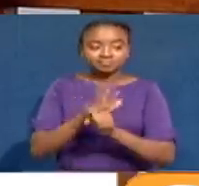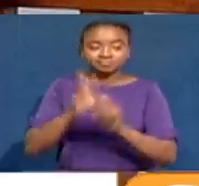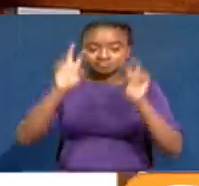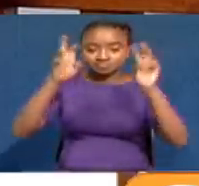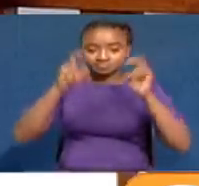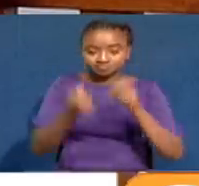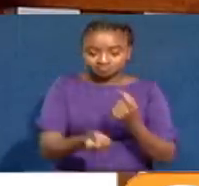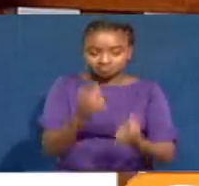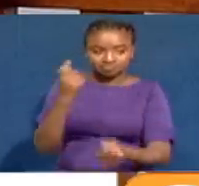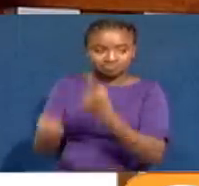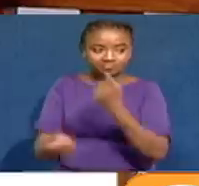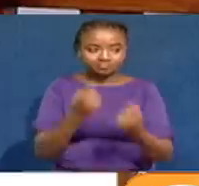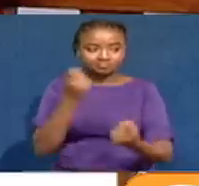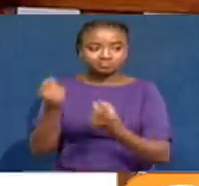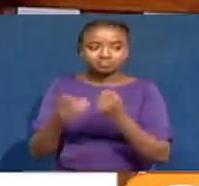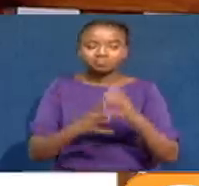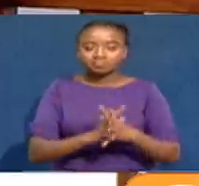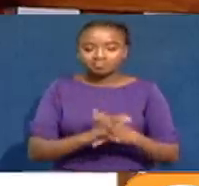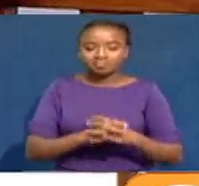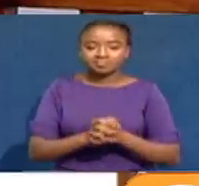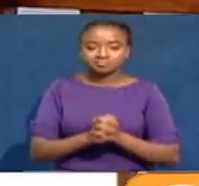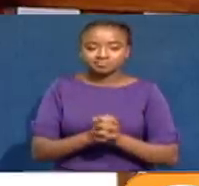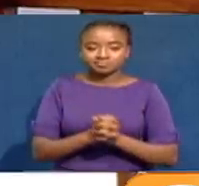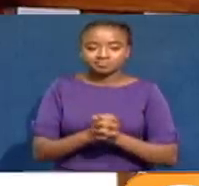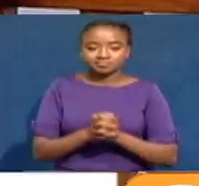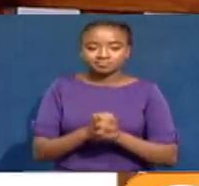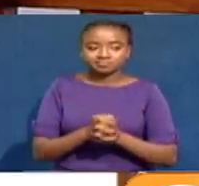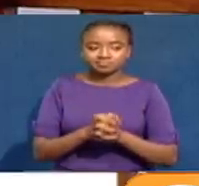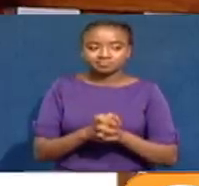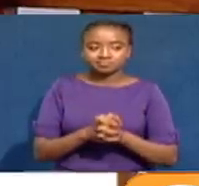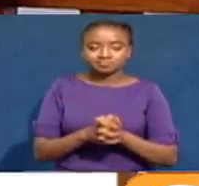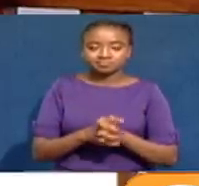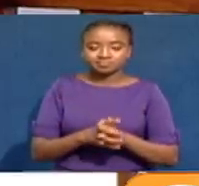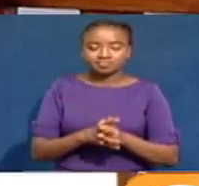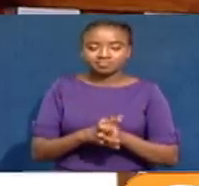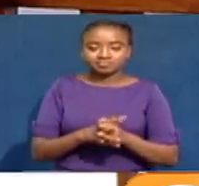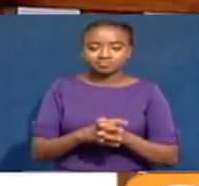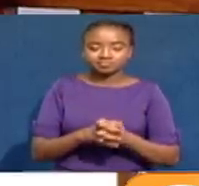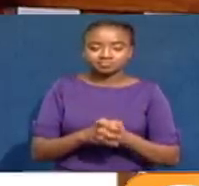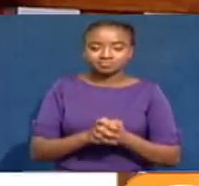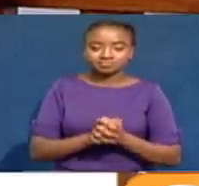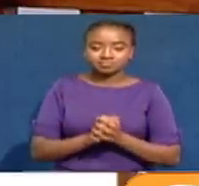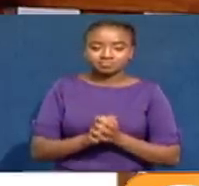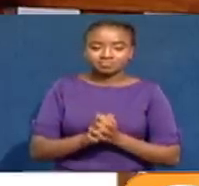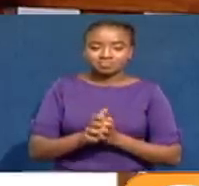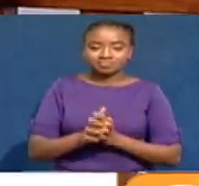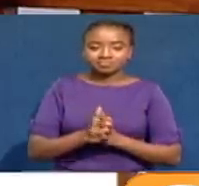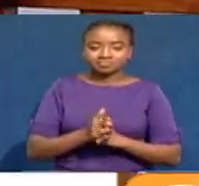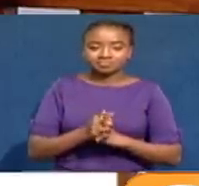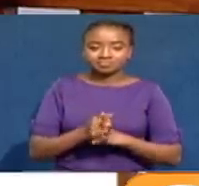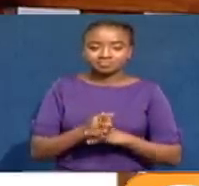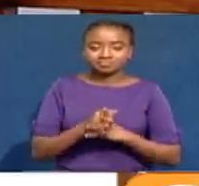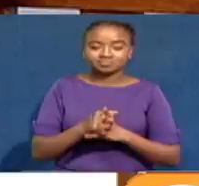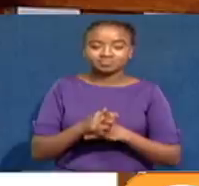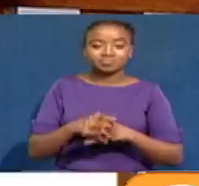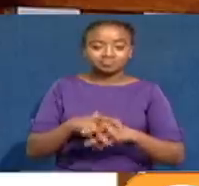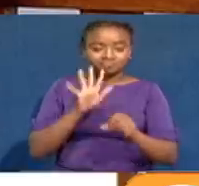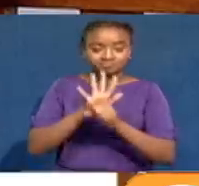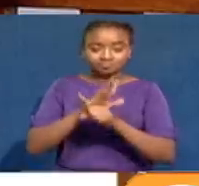would think the member of parliament talking and his team, they are not in Jubilee.